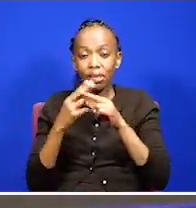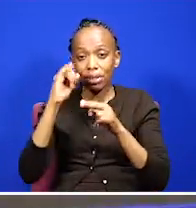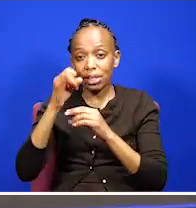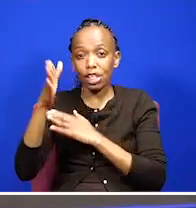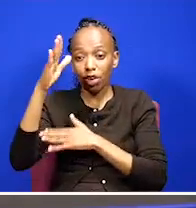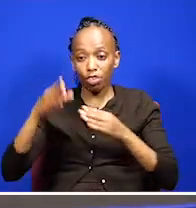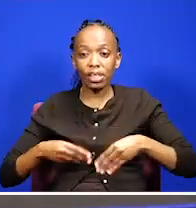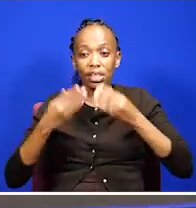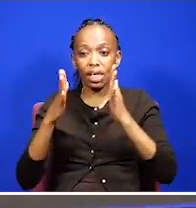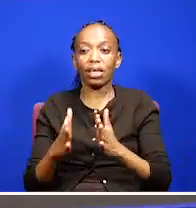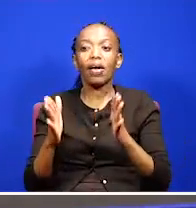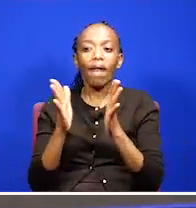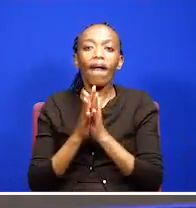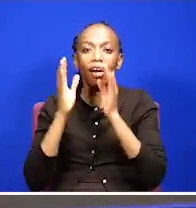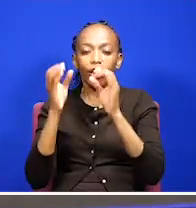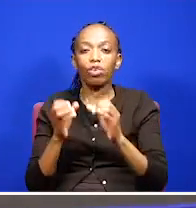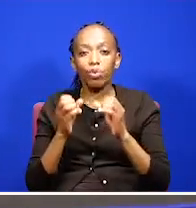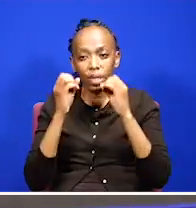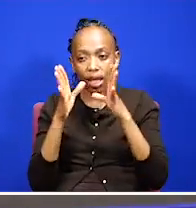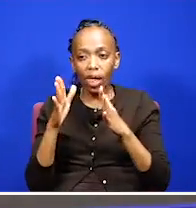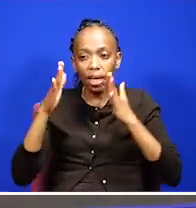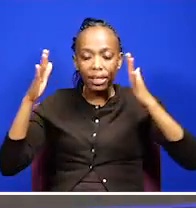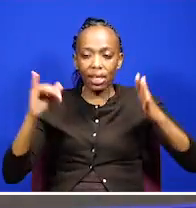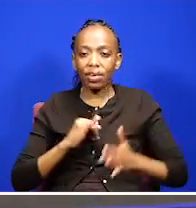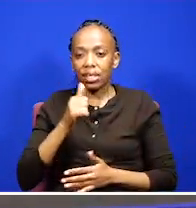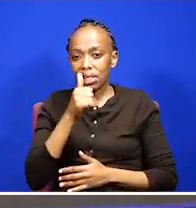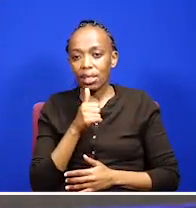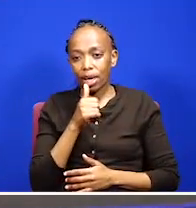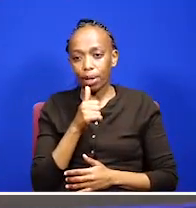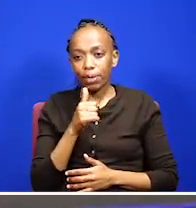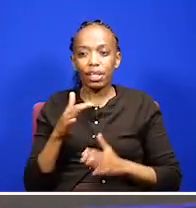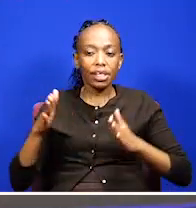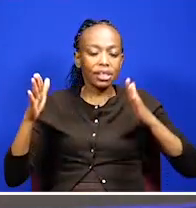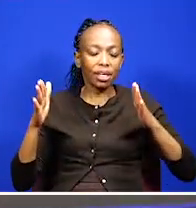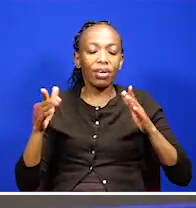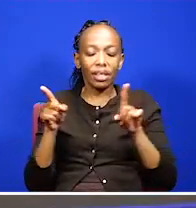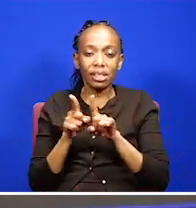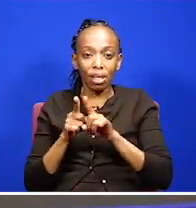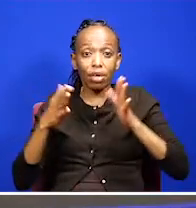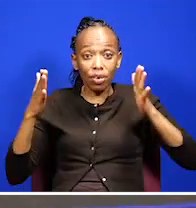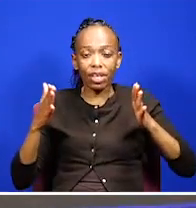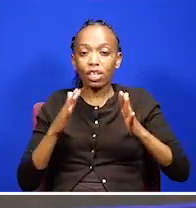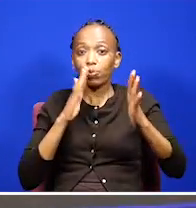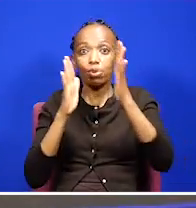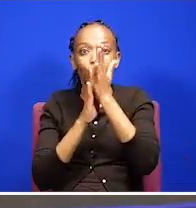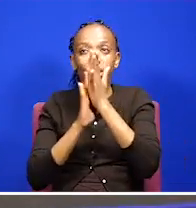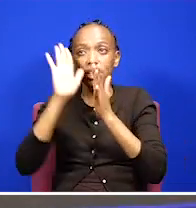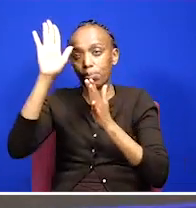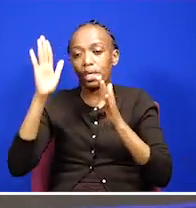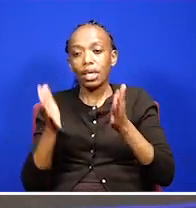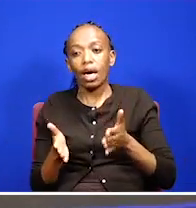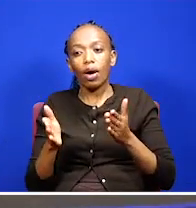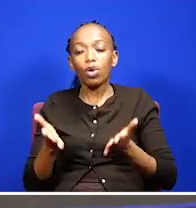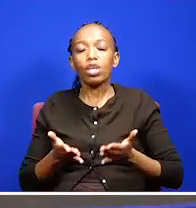Jehovah Jireh. Hallelujah. Hallelujah. He's the great I am. He's great and he's greatly to be praised. Come on, lift up